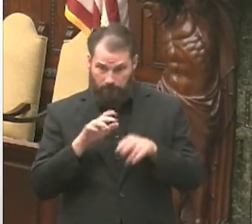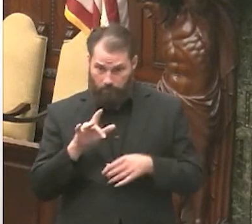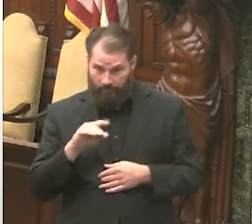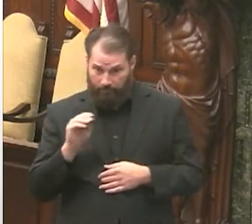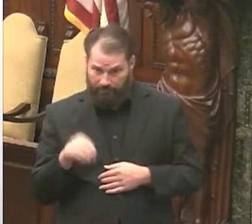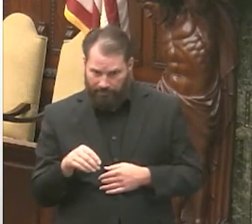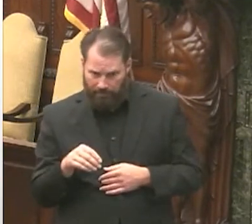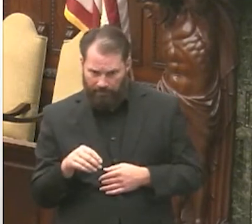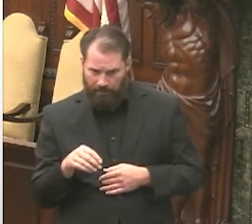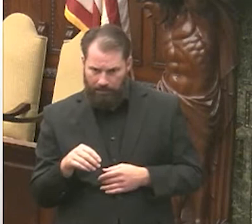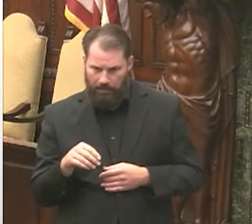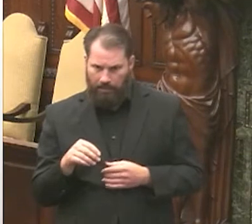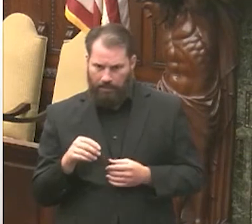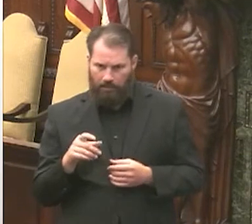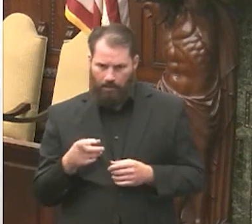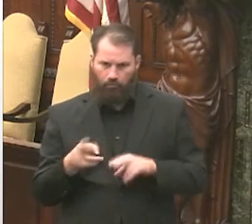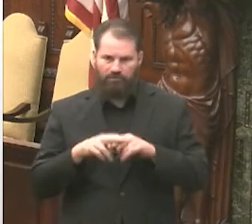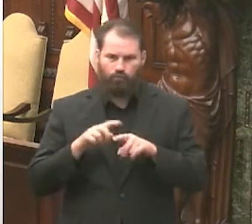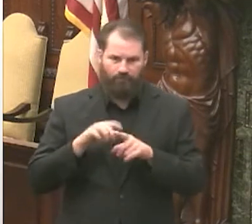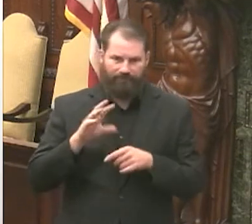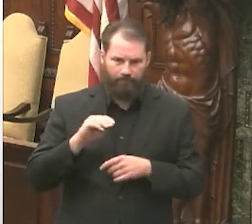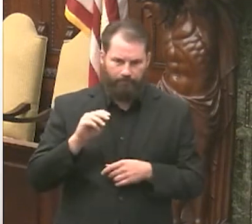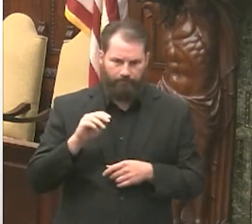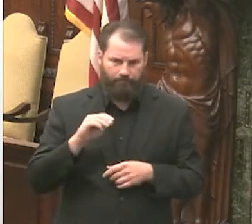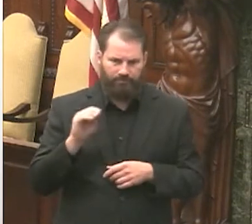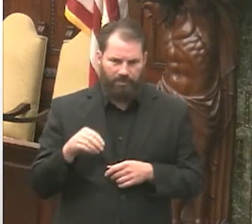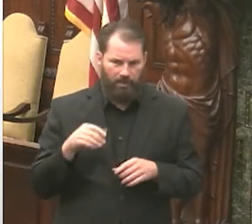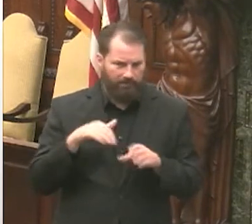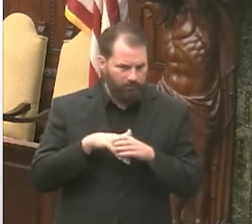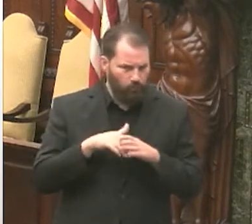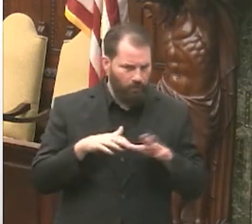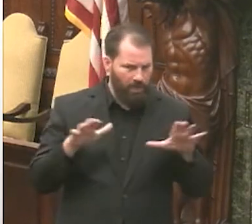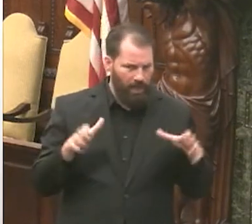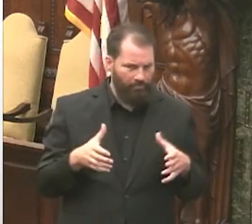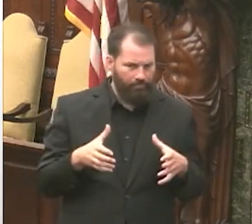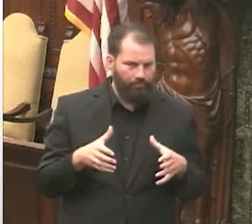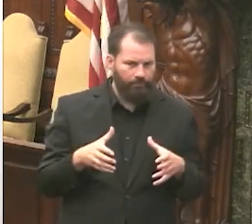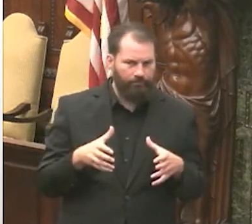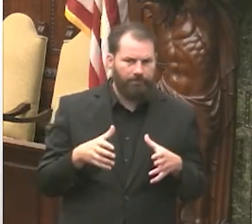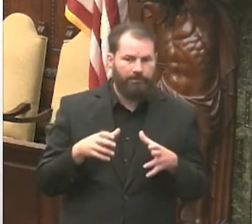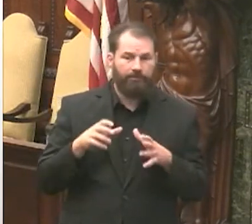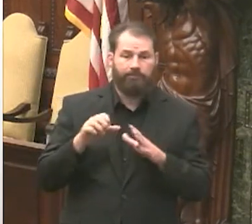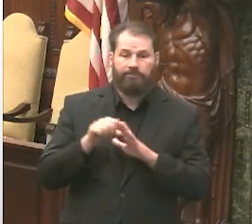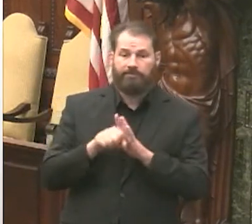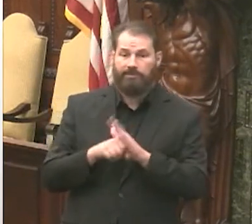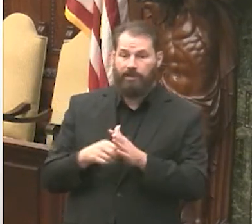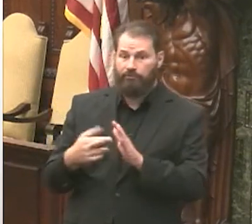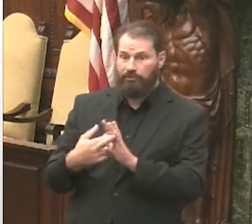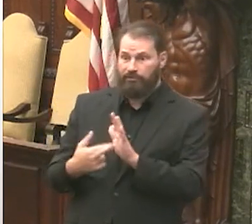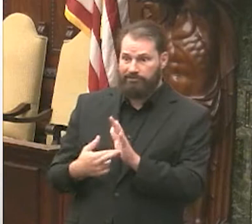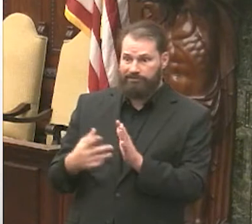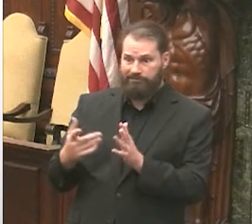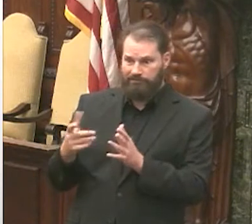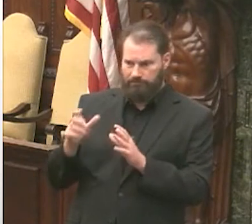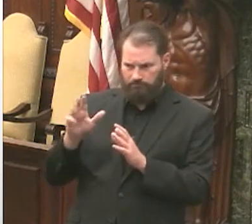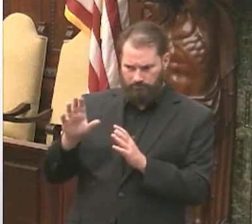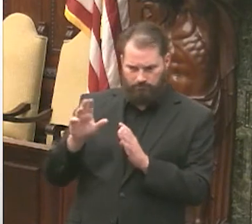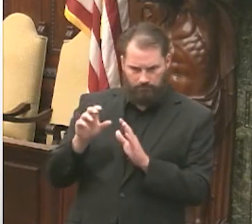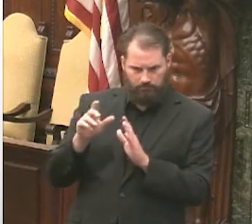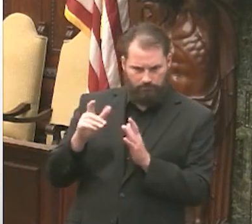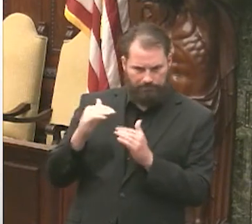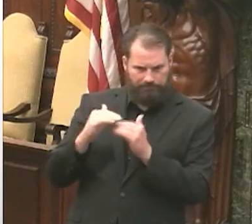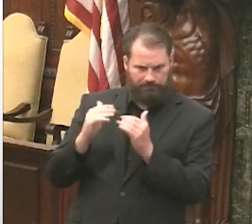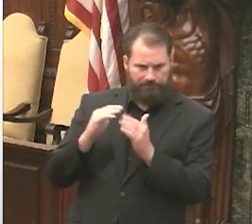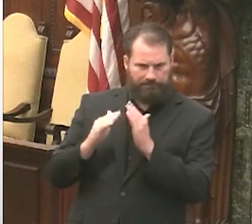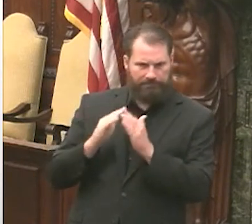indoor gathering limit of 25 is a state restriction in addition to a local restriction. As I said, we are looking at our restrictions to see what might be